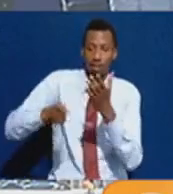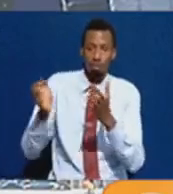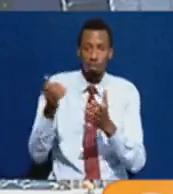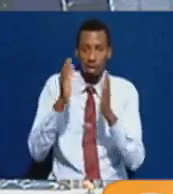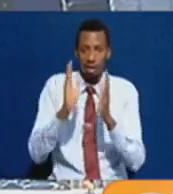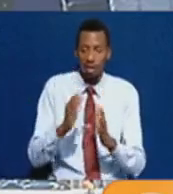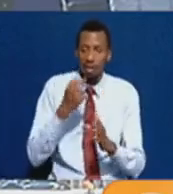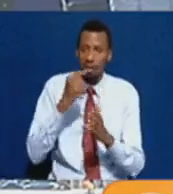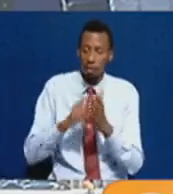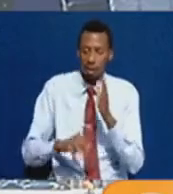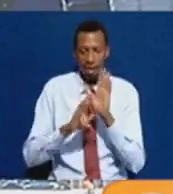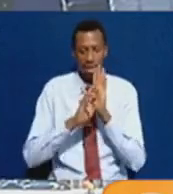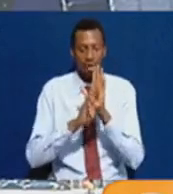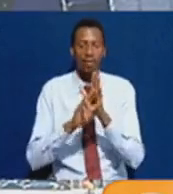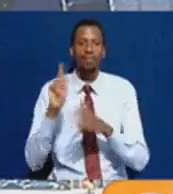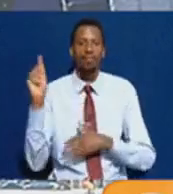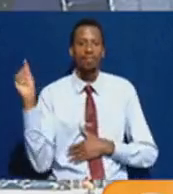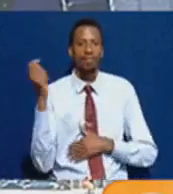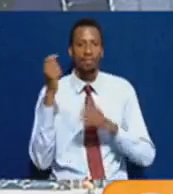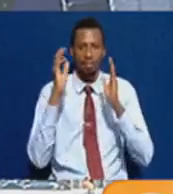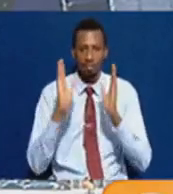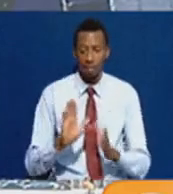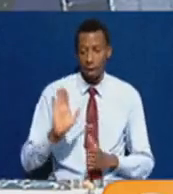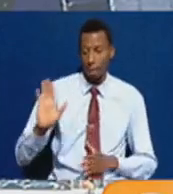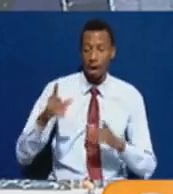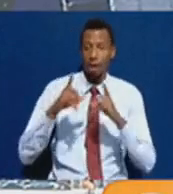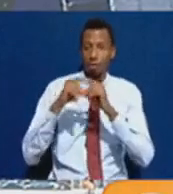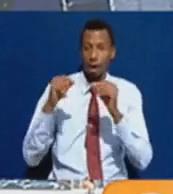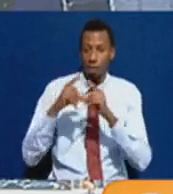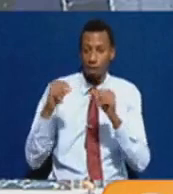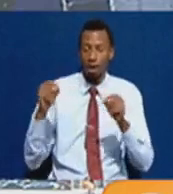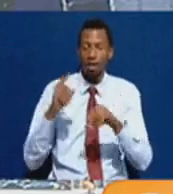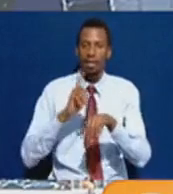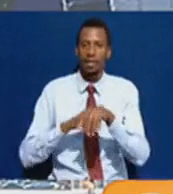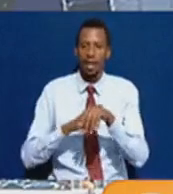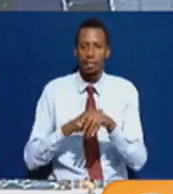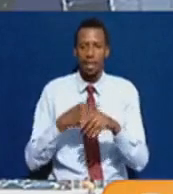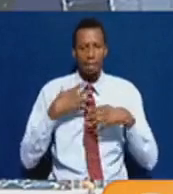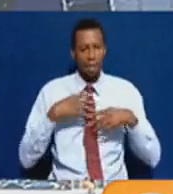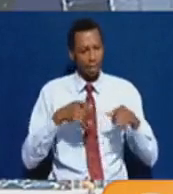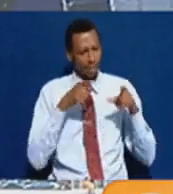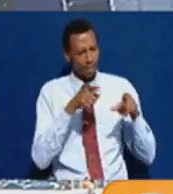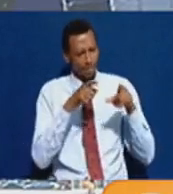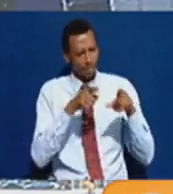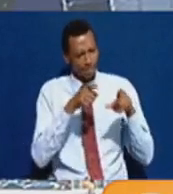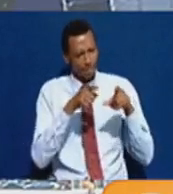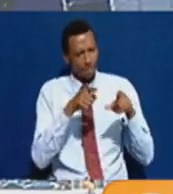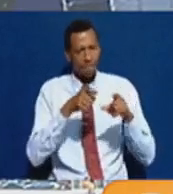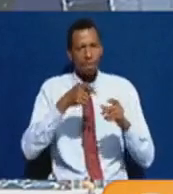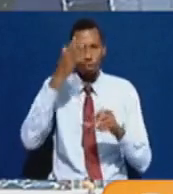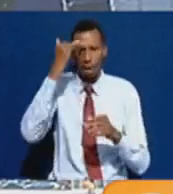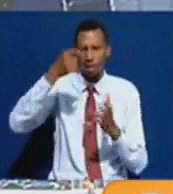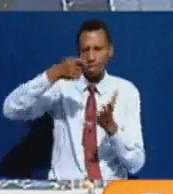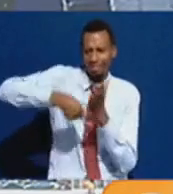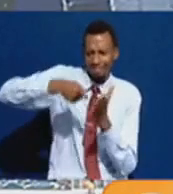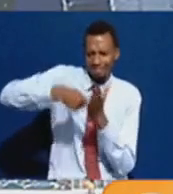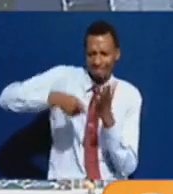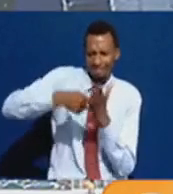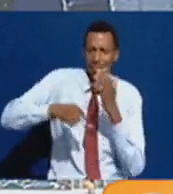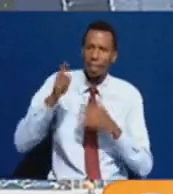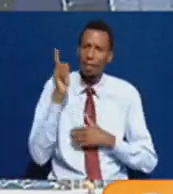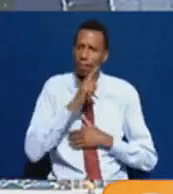on behalf of Kenyans. His statement coming in the wake of heightened criticism of the tax man owing to their move to